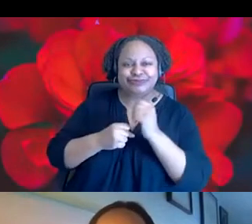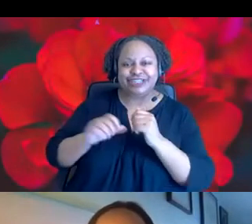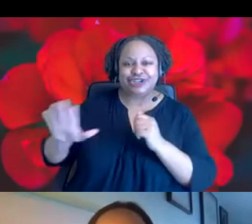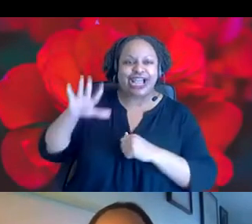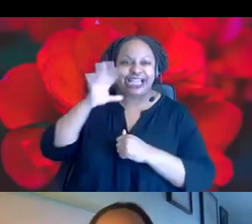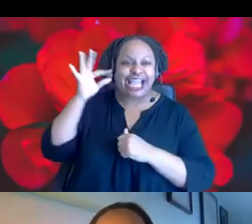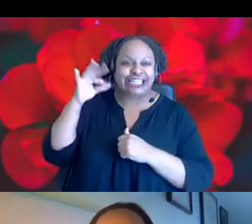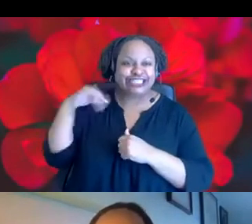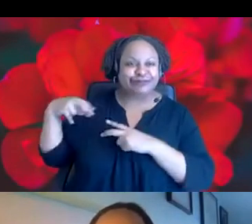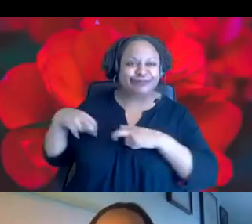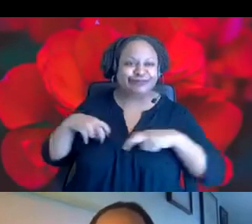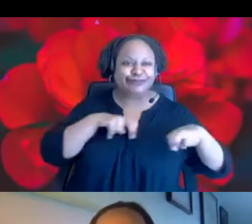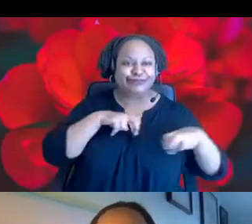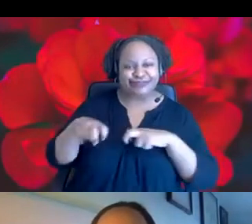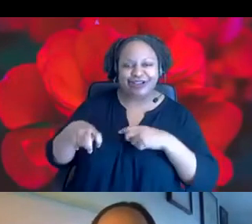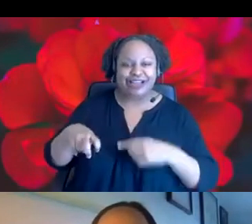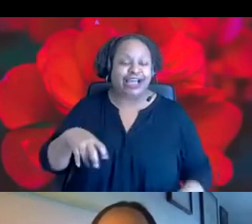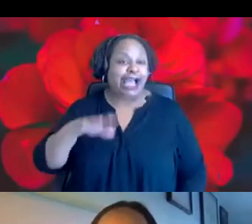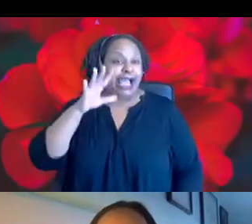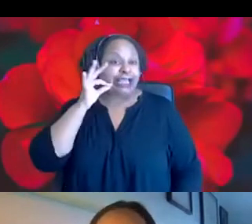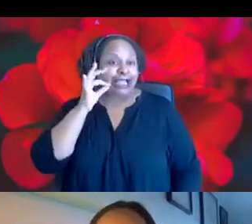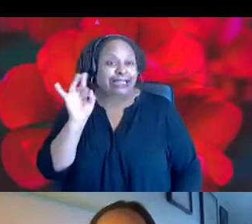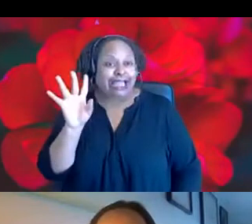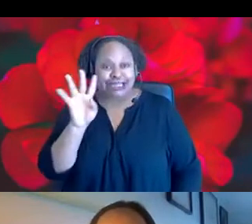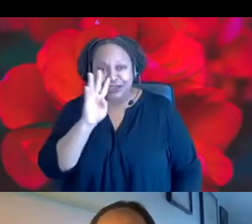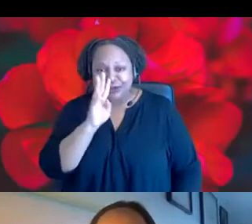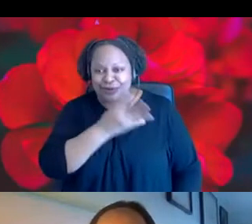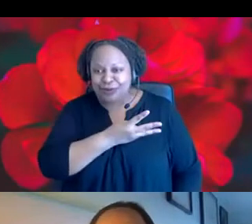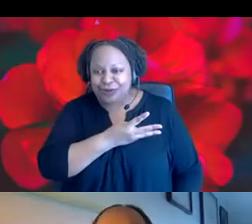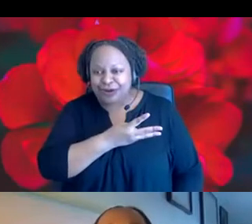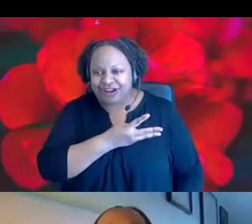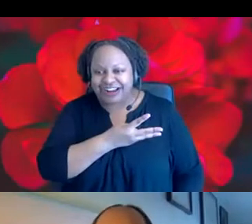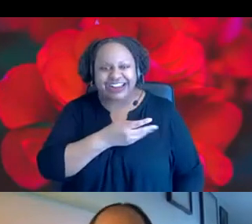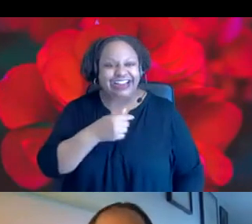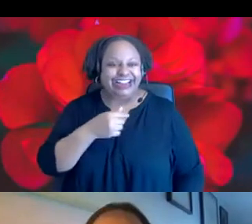he doesn't like being ignored, so his name is Scout for all his fans.